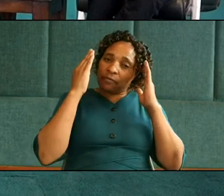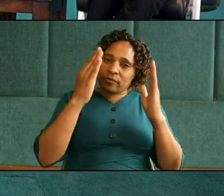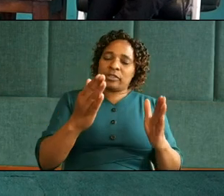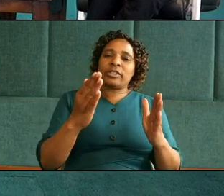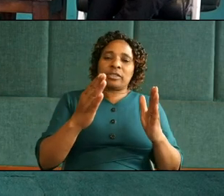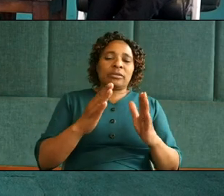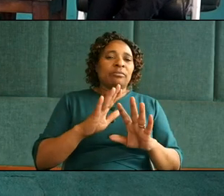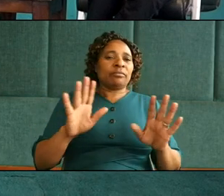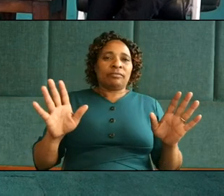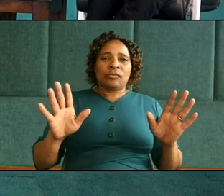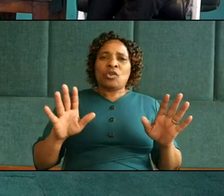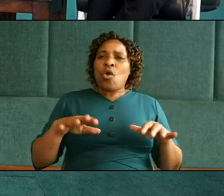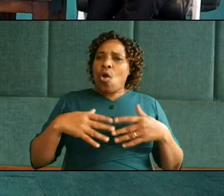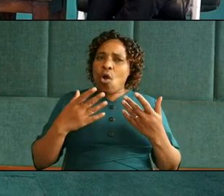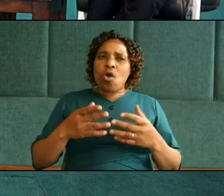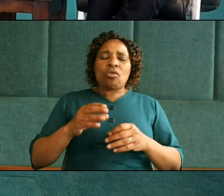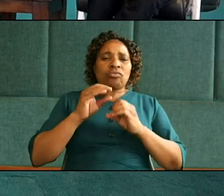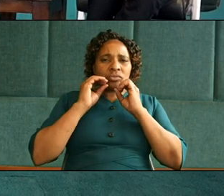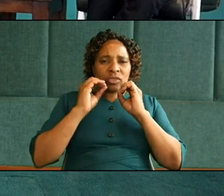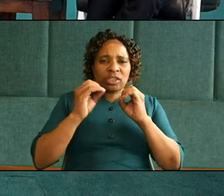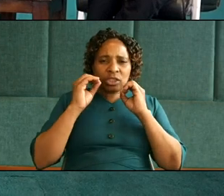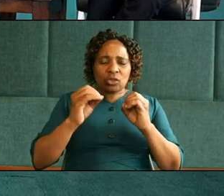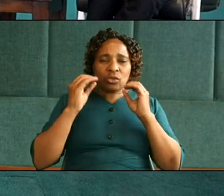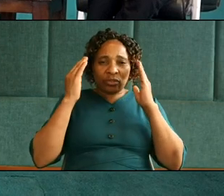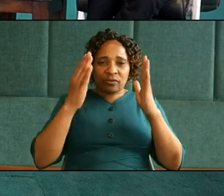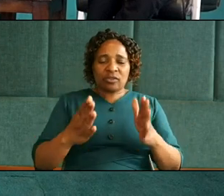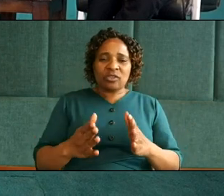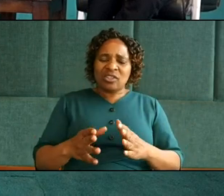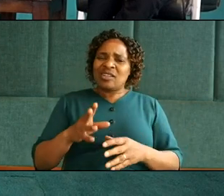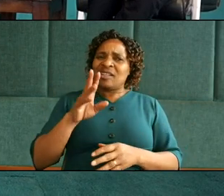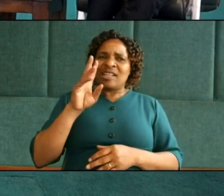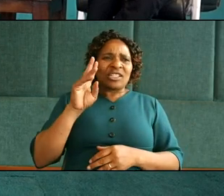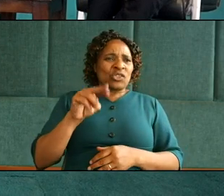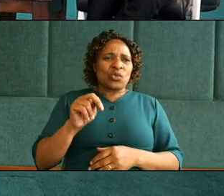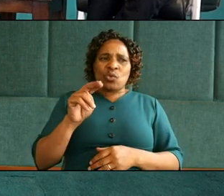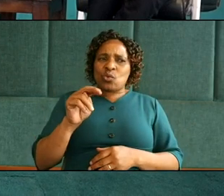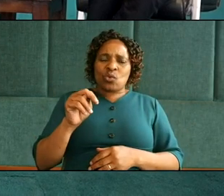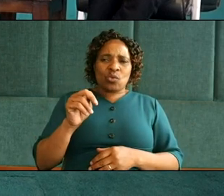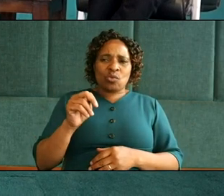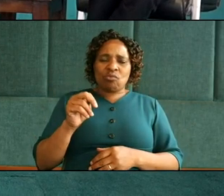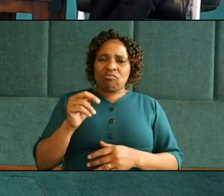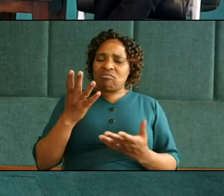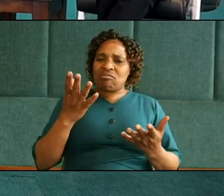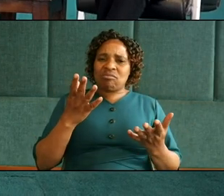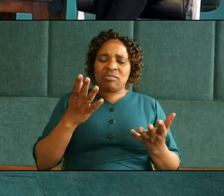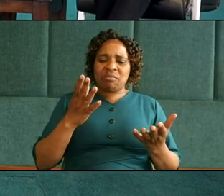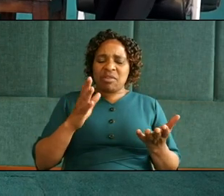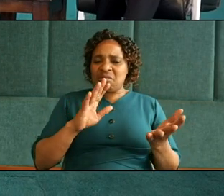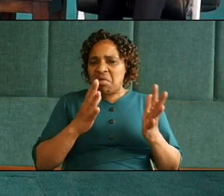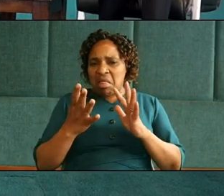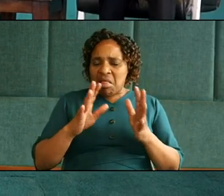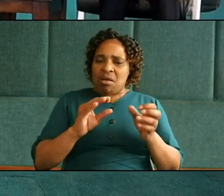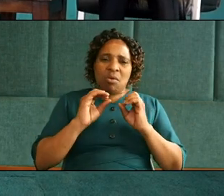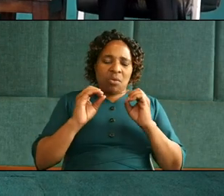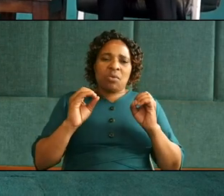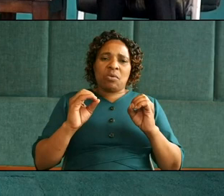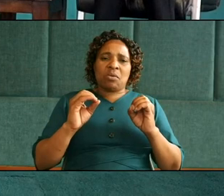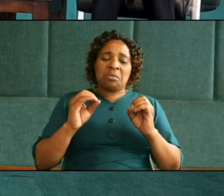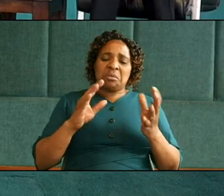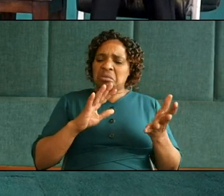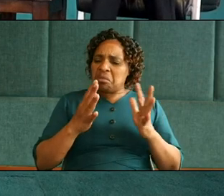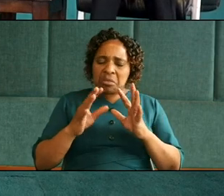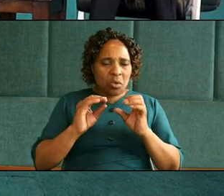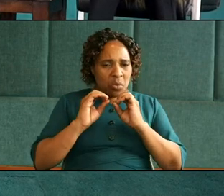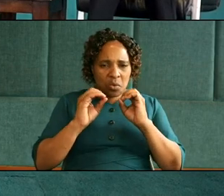him or not devoted. So there's no middle line. It's either hot or cold. There's